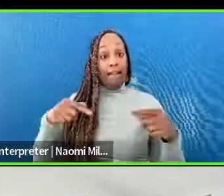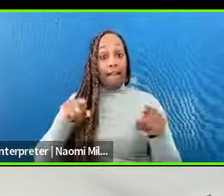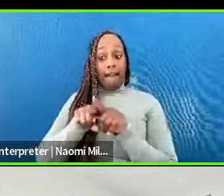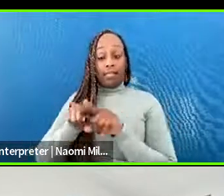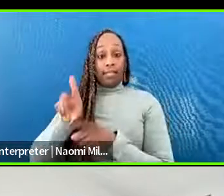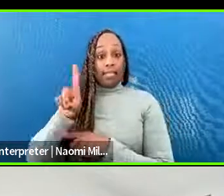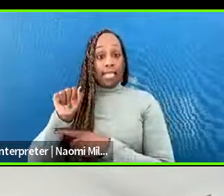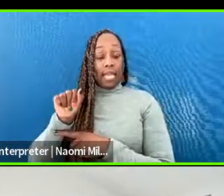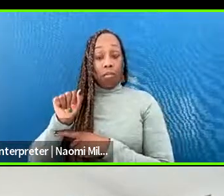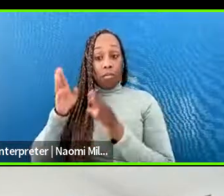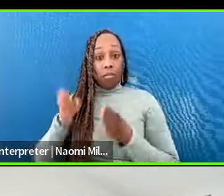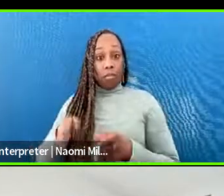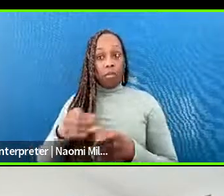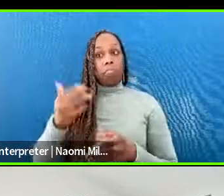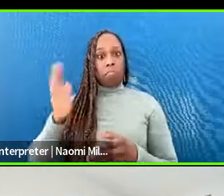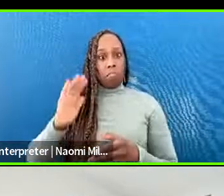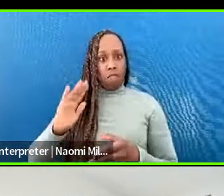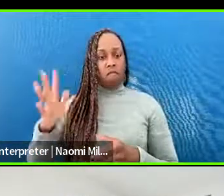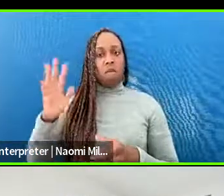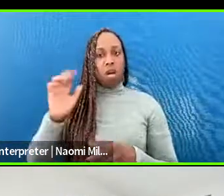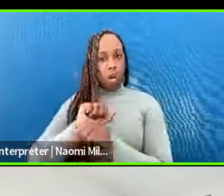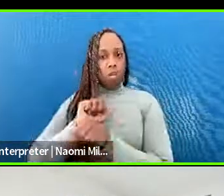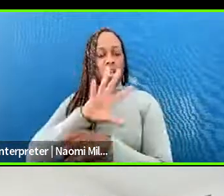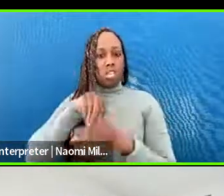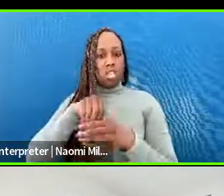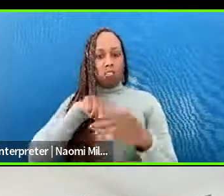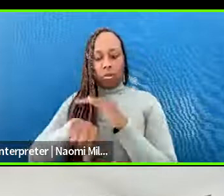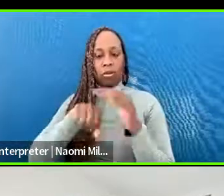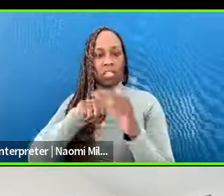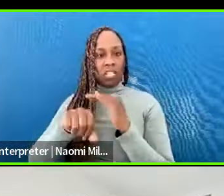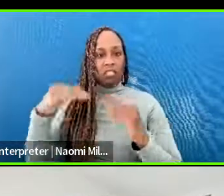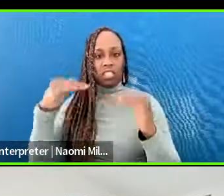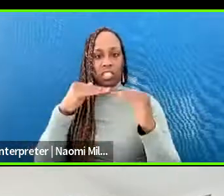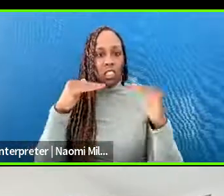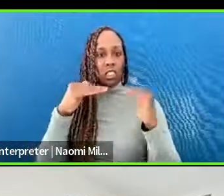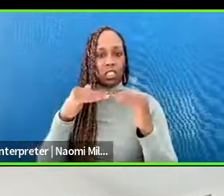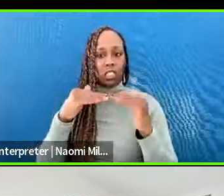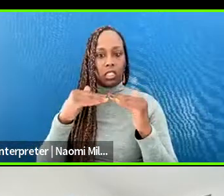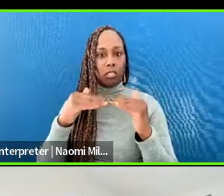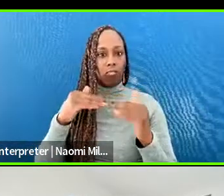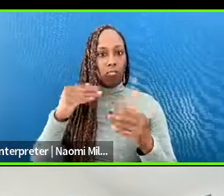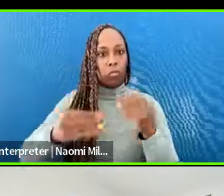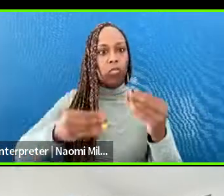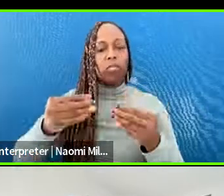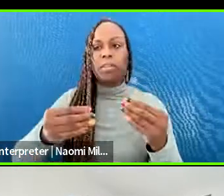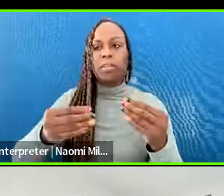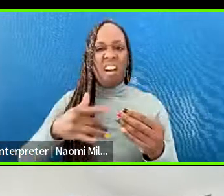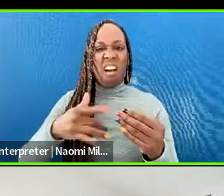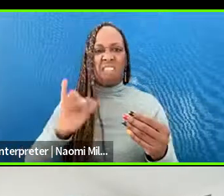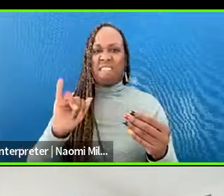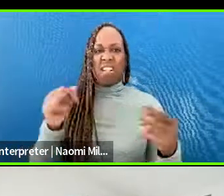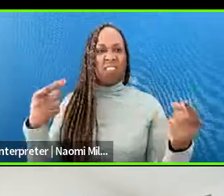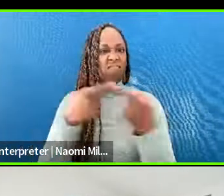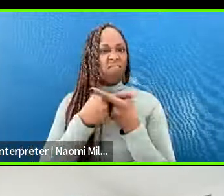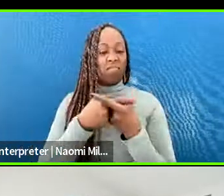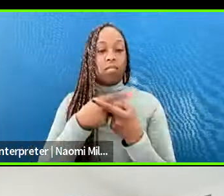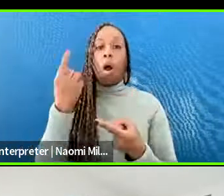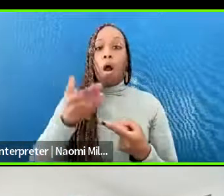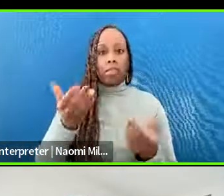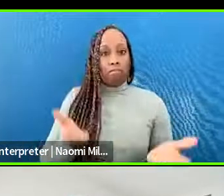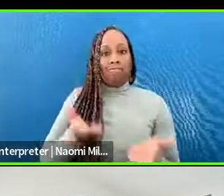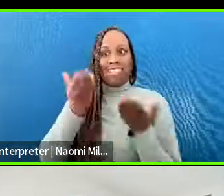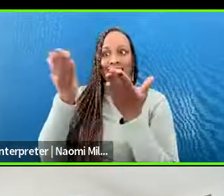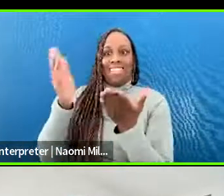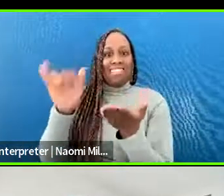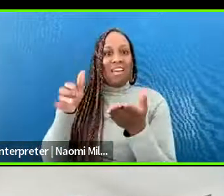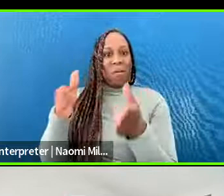work in the reproductive justice movement, I never saw that as conflicting, even though it was oftentimes presented that way. I think that we